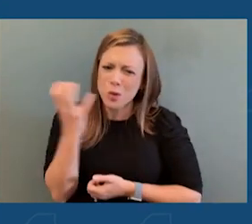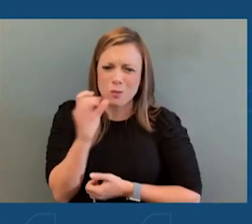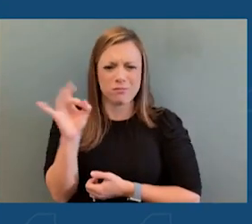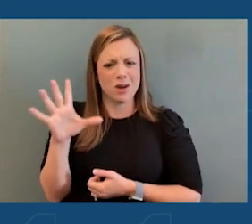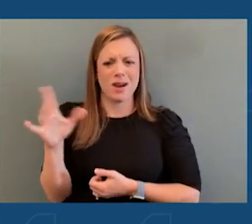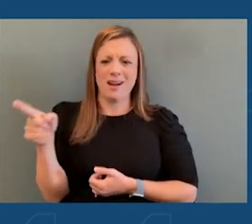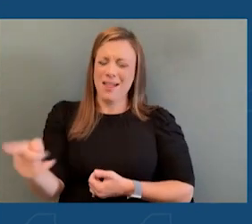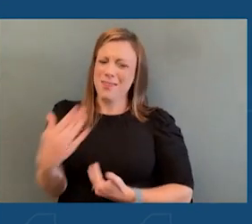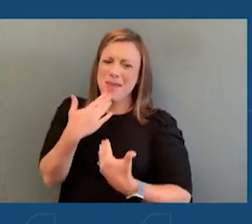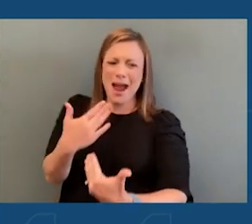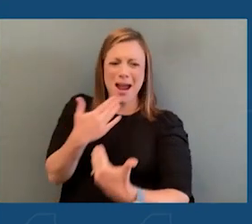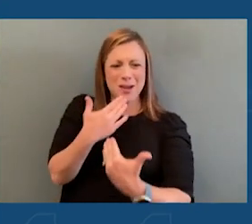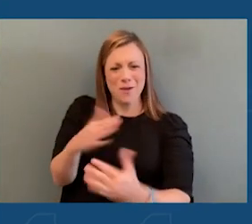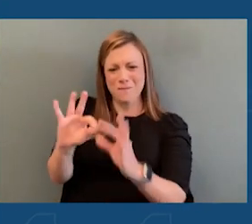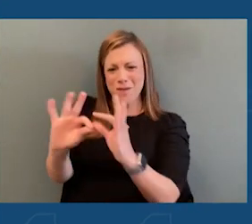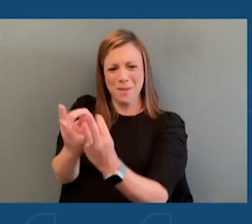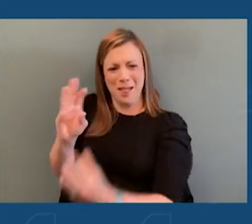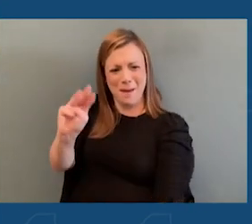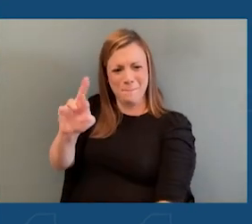Miranda.